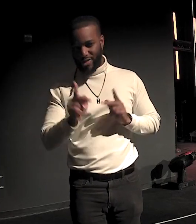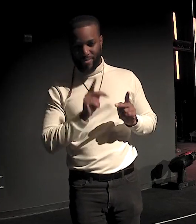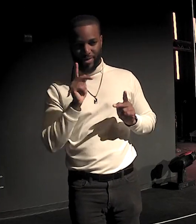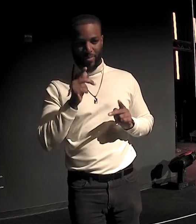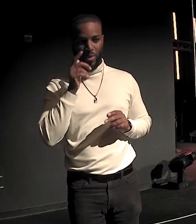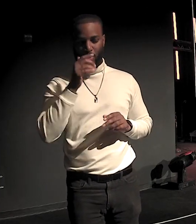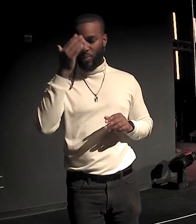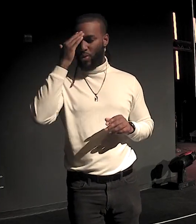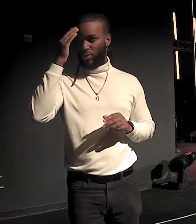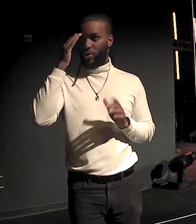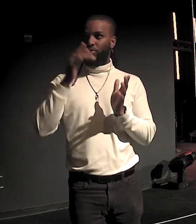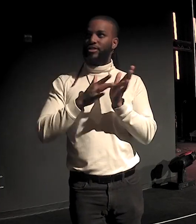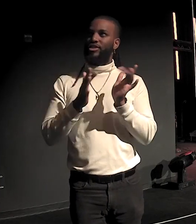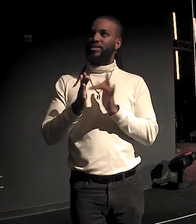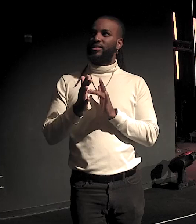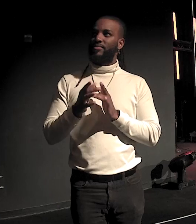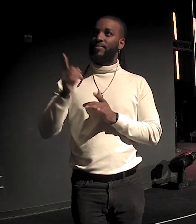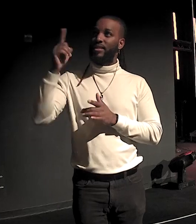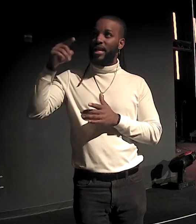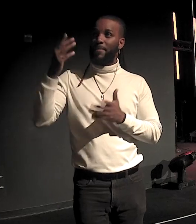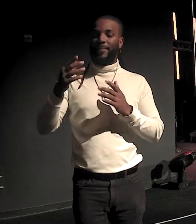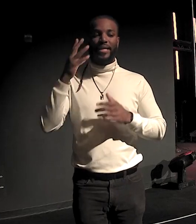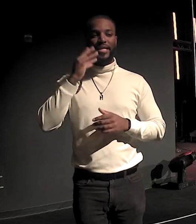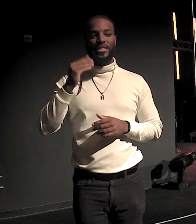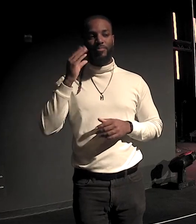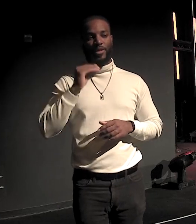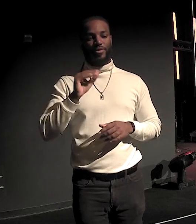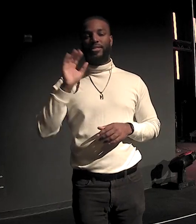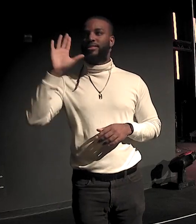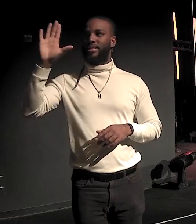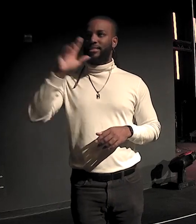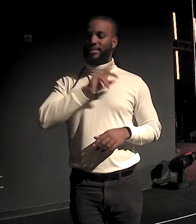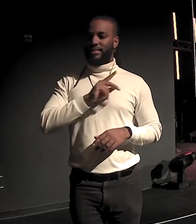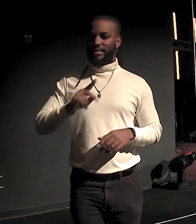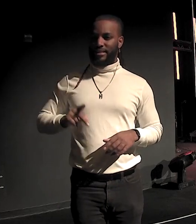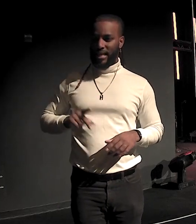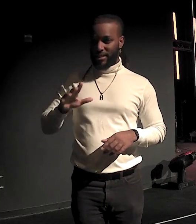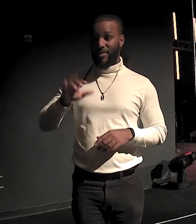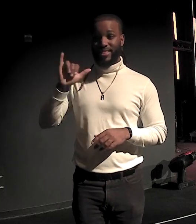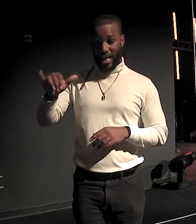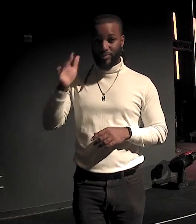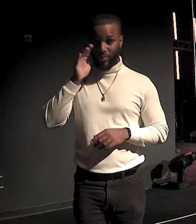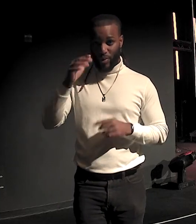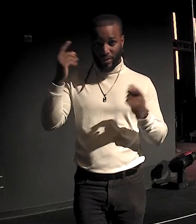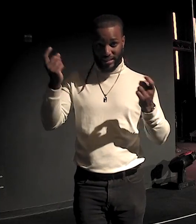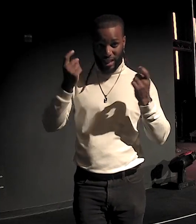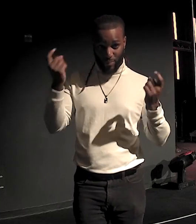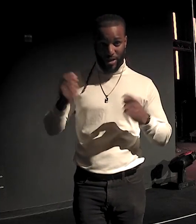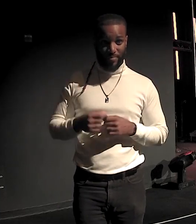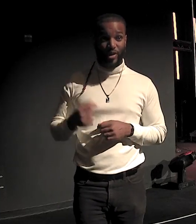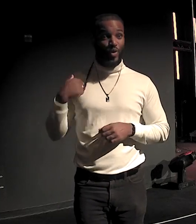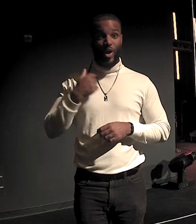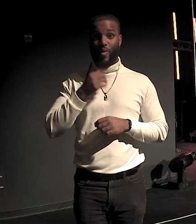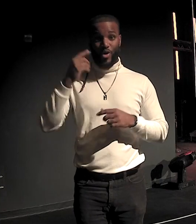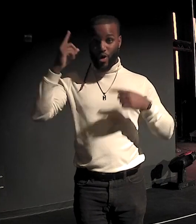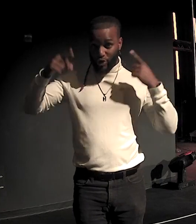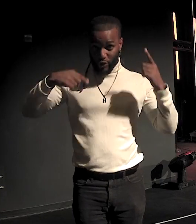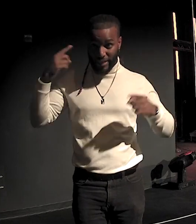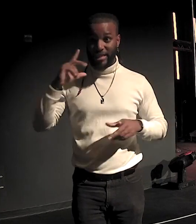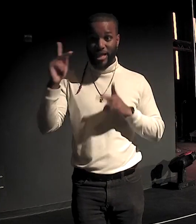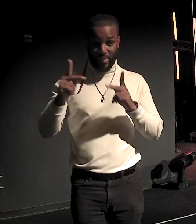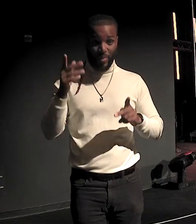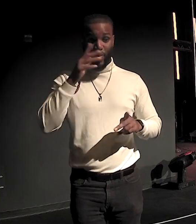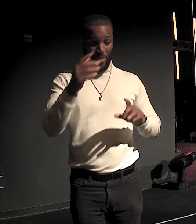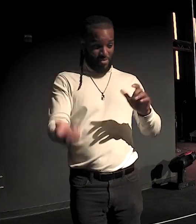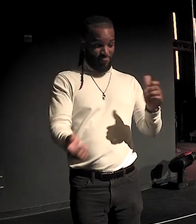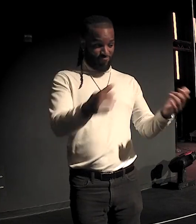Jesus, that they might experience his kingdom. Because that's what we're about to celebrate, y'all. we're about to go nuts because people are